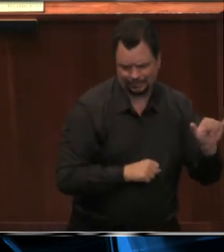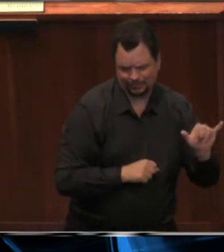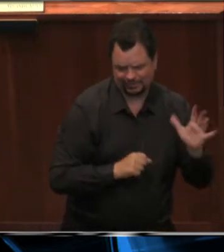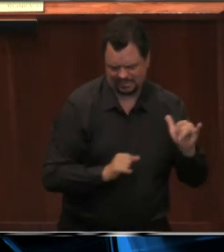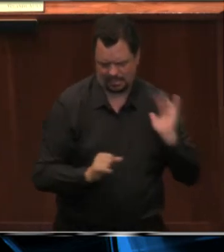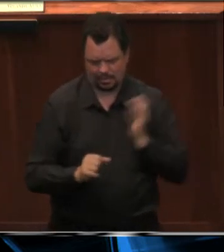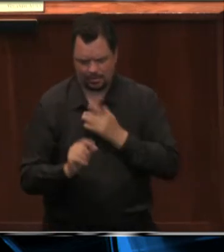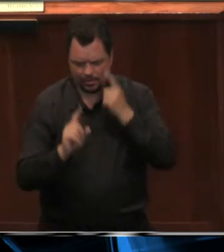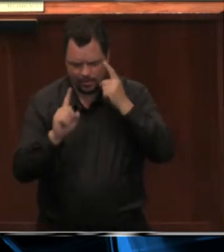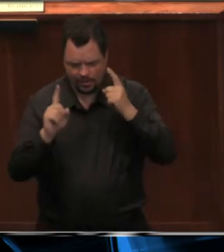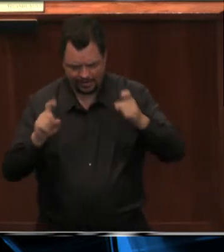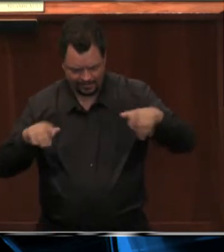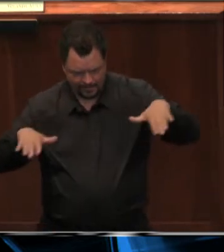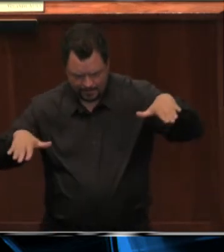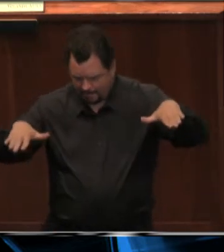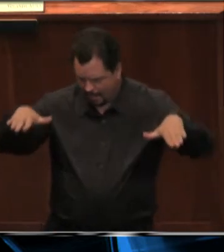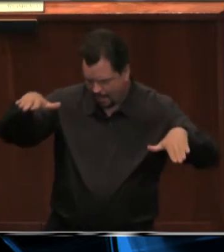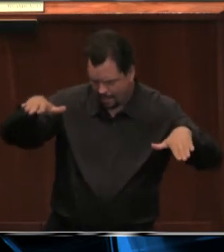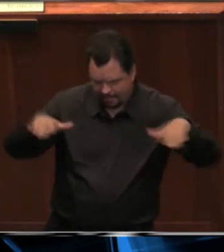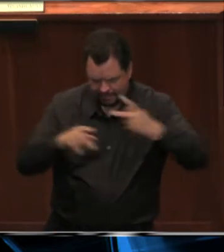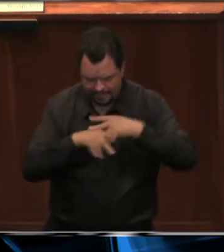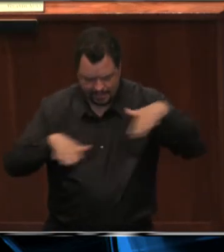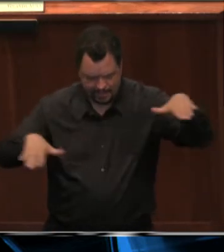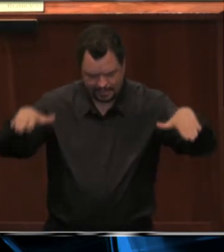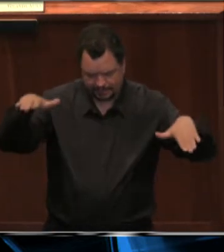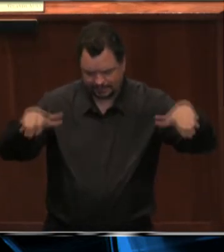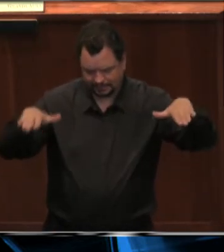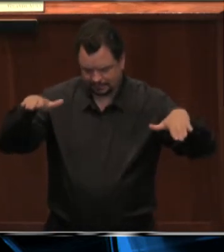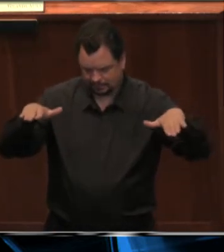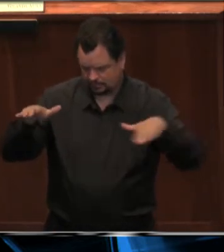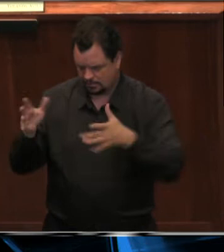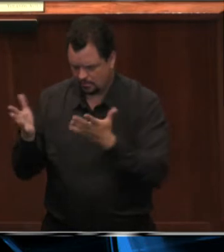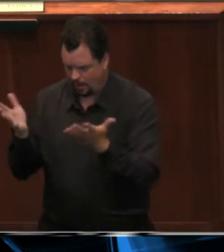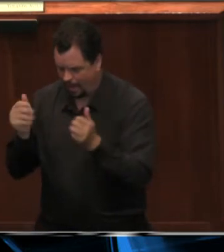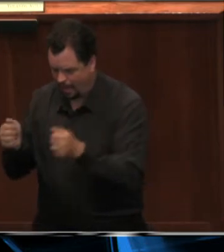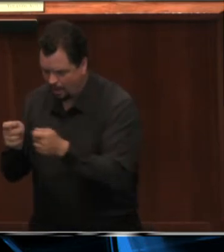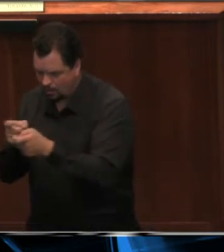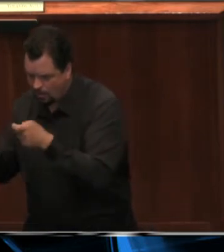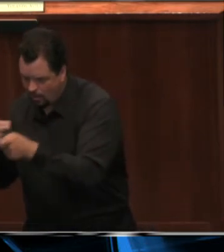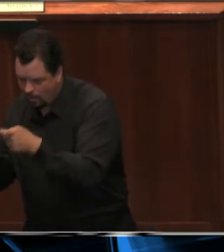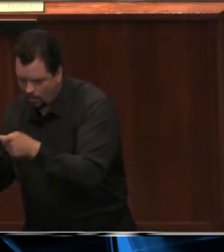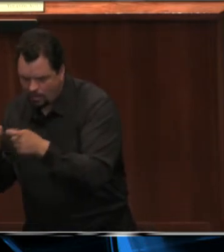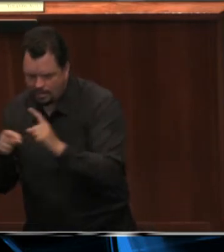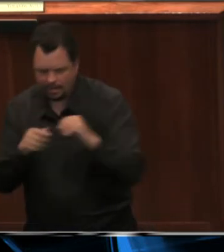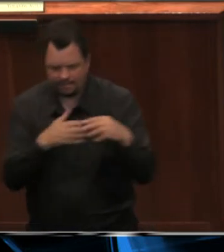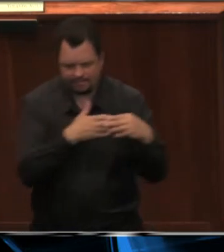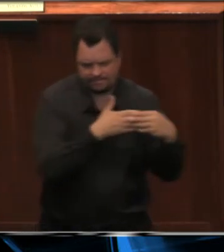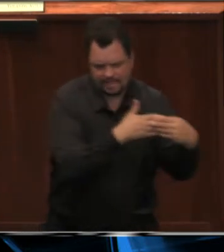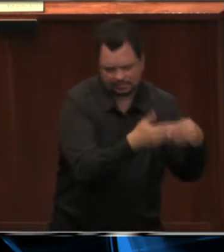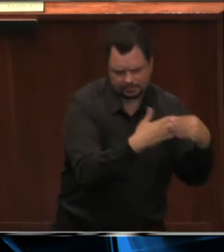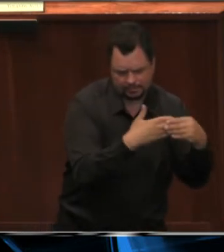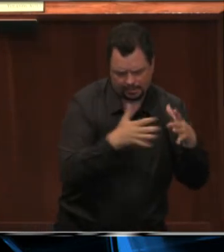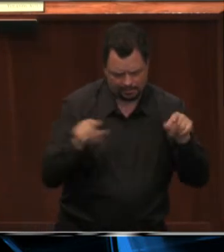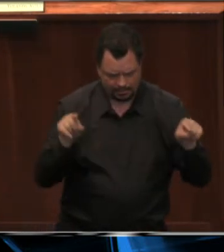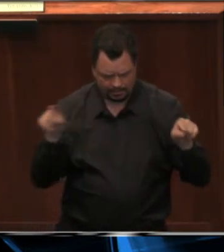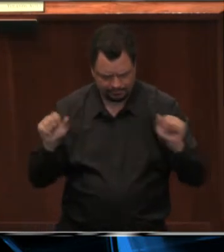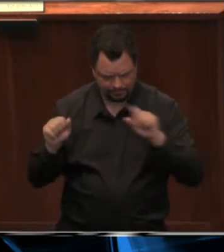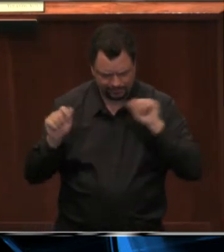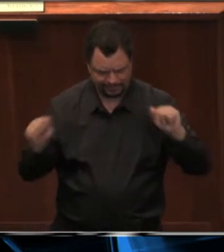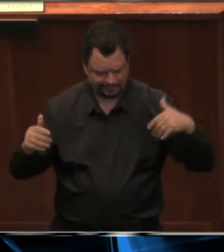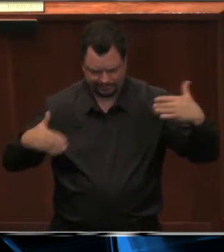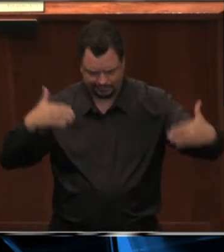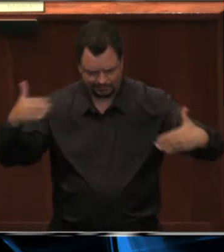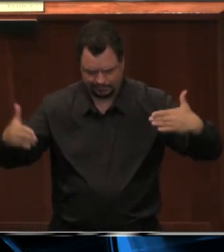balance between our disease control measures and the flexibility and capacity to support economic stability